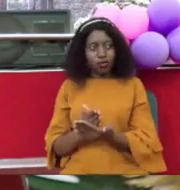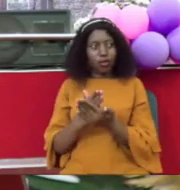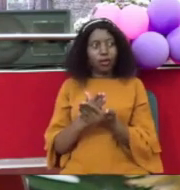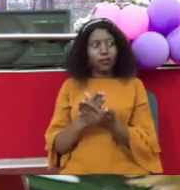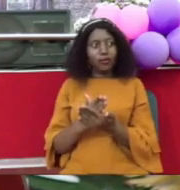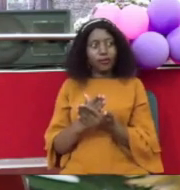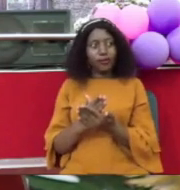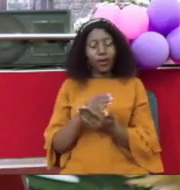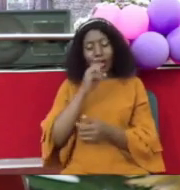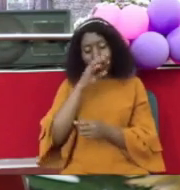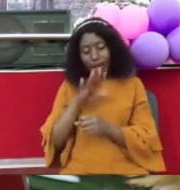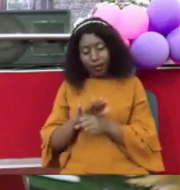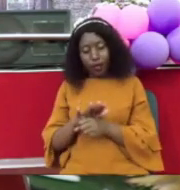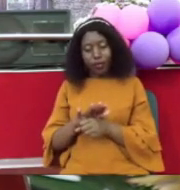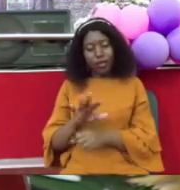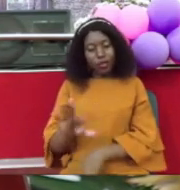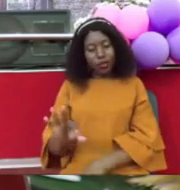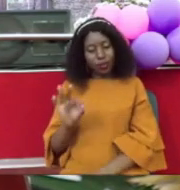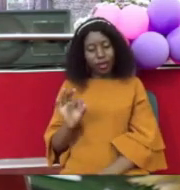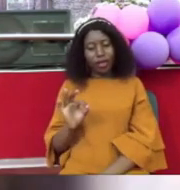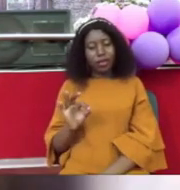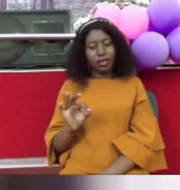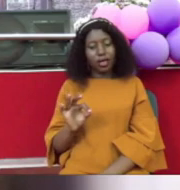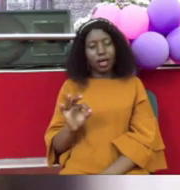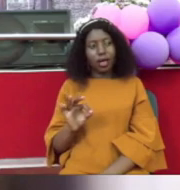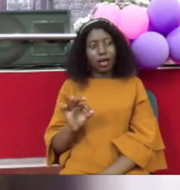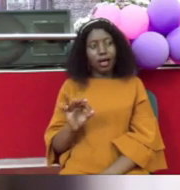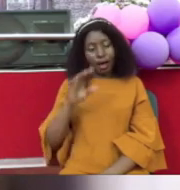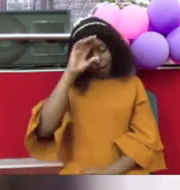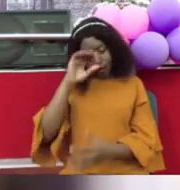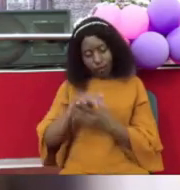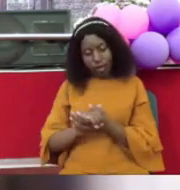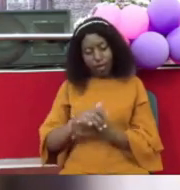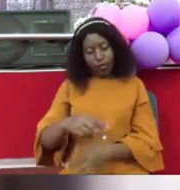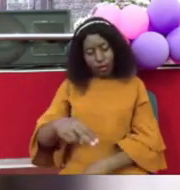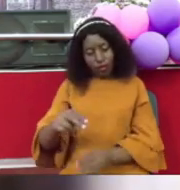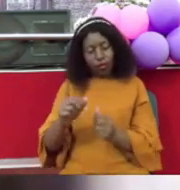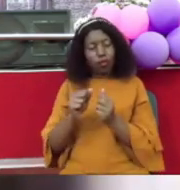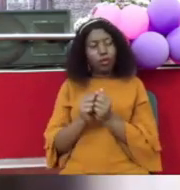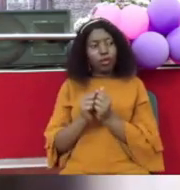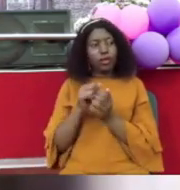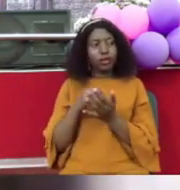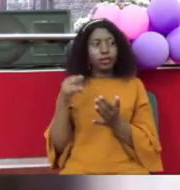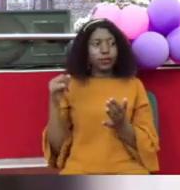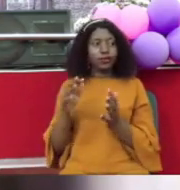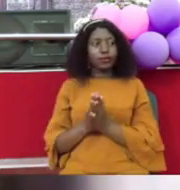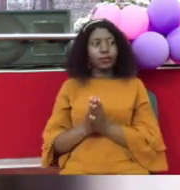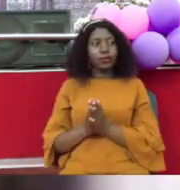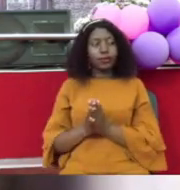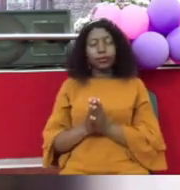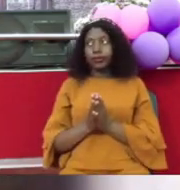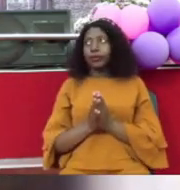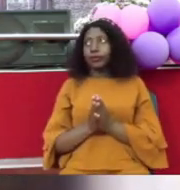And that promise you pick it and walk with it. Kwamba ahadi ile unaishika na unatembea nayo. Are your relatives, your family